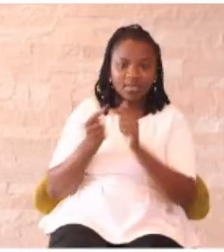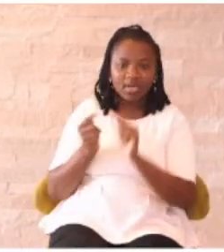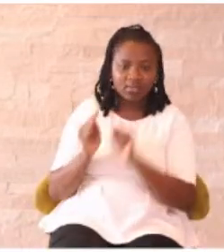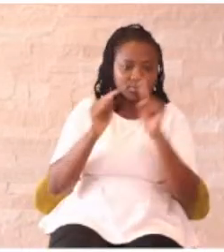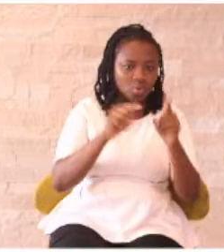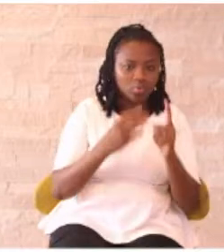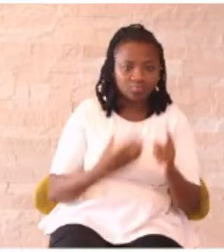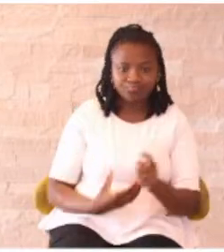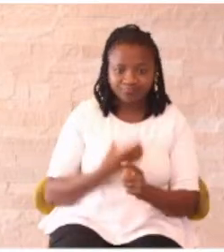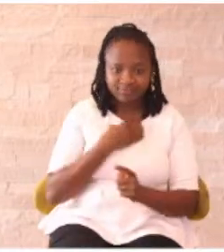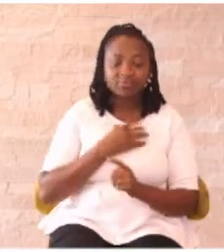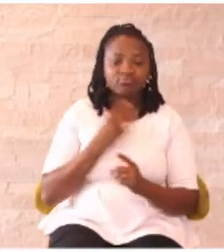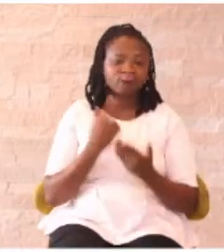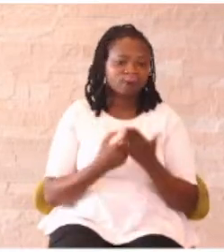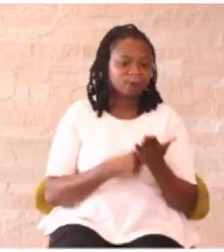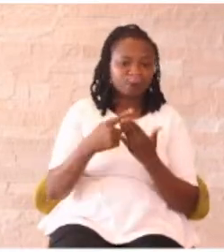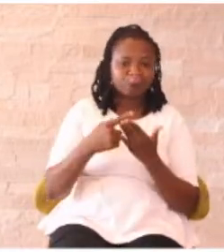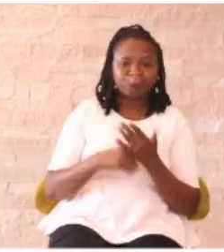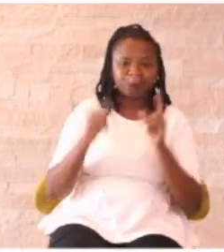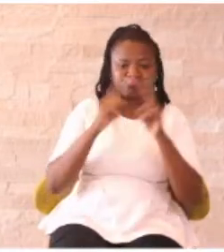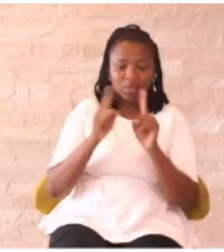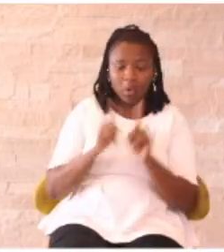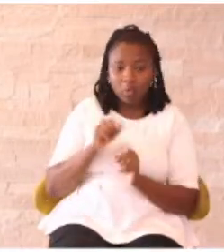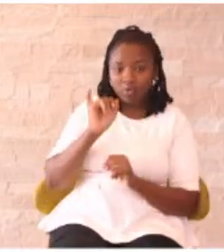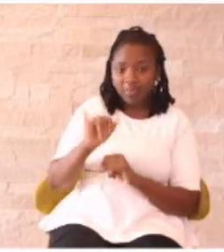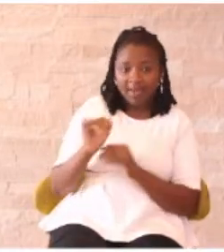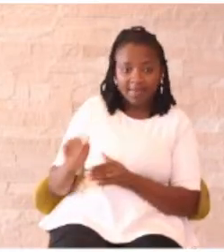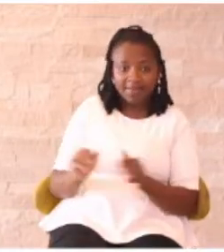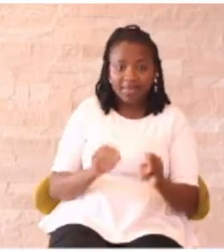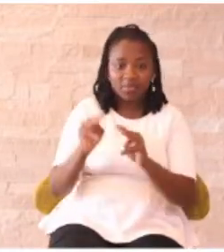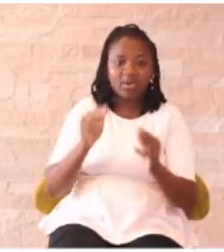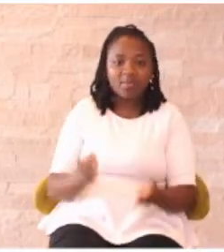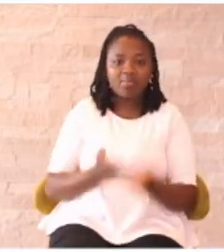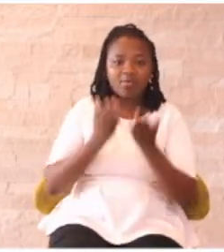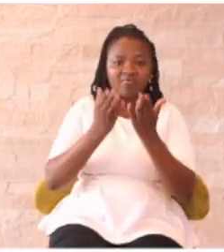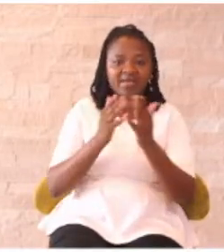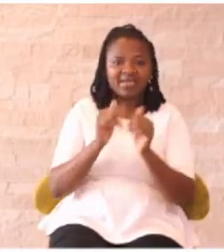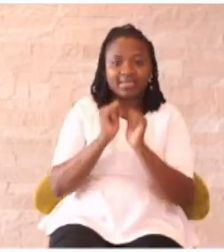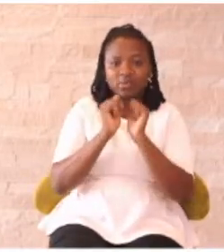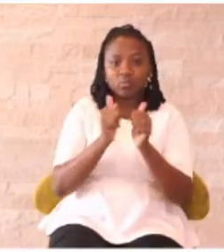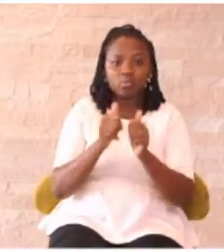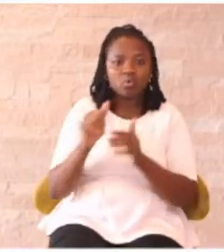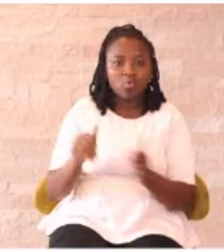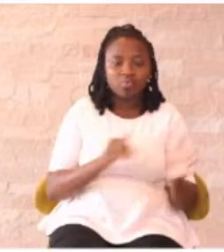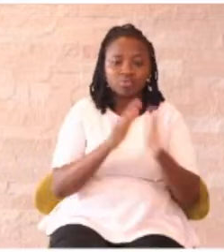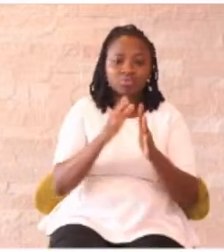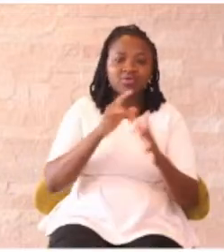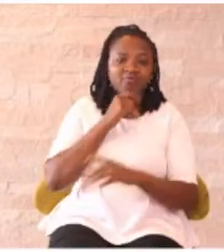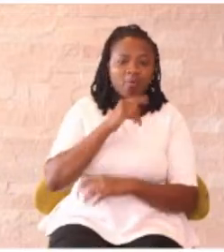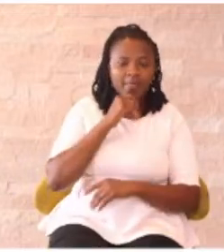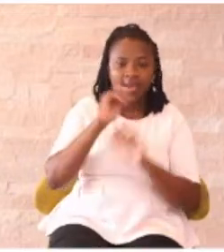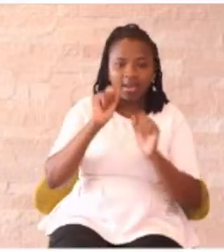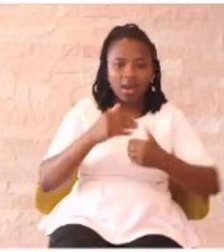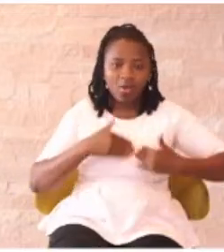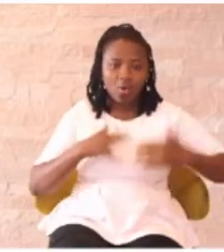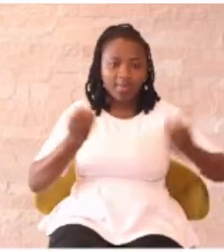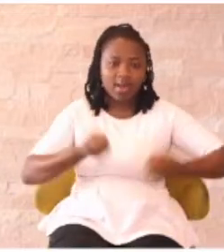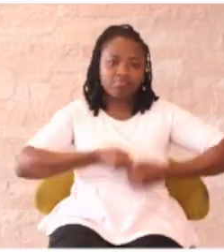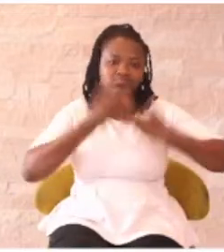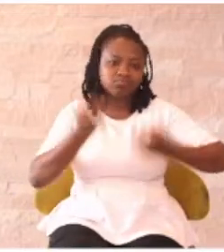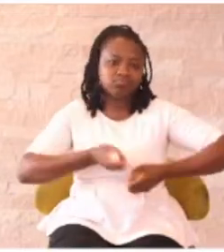mediate. But also this methodology provides a safe space, one, for men to open up. Men cannot usually open